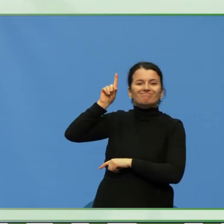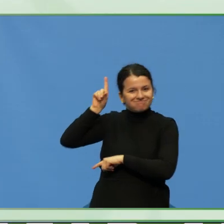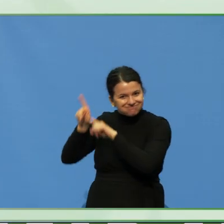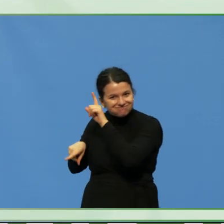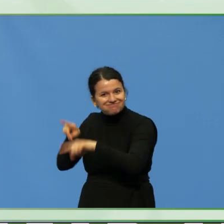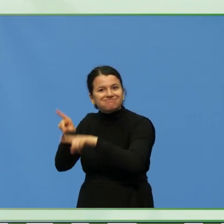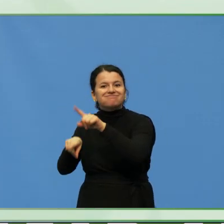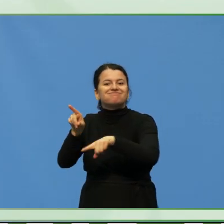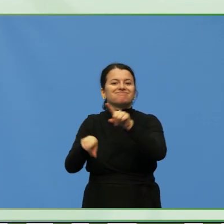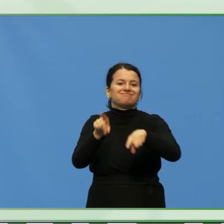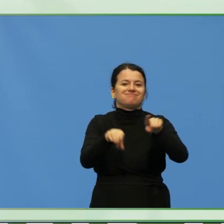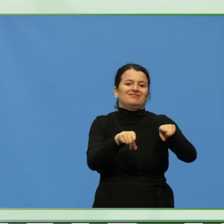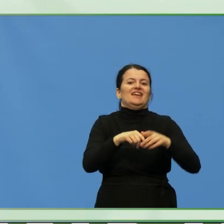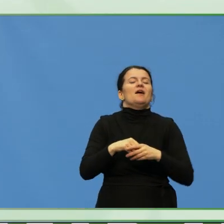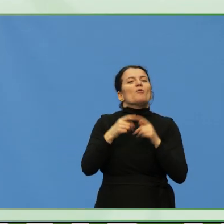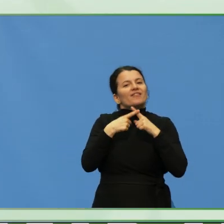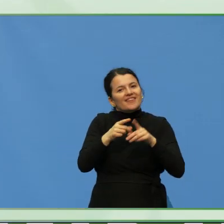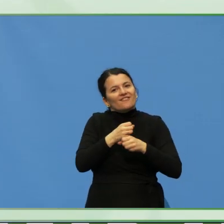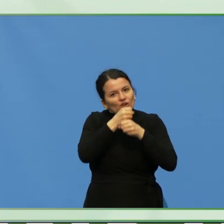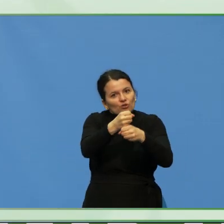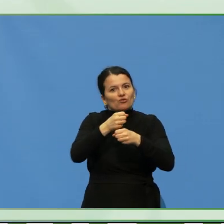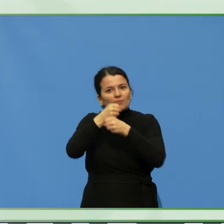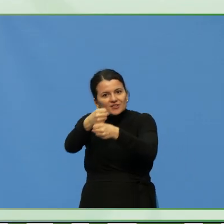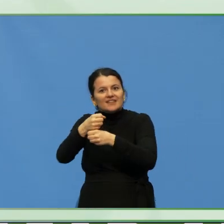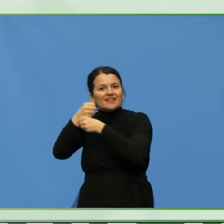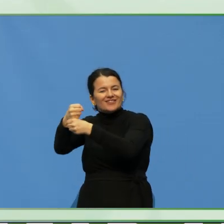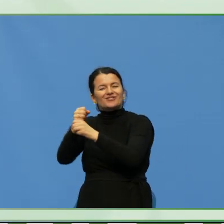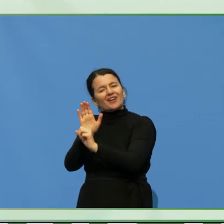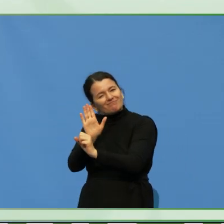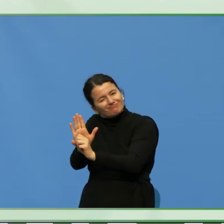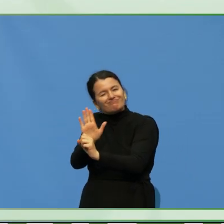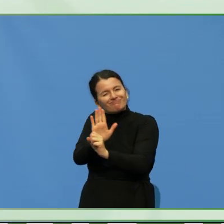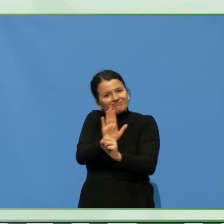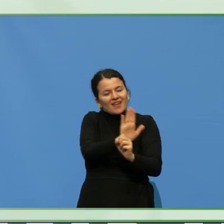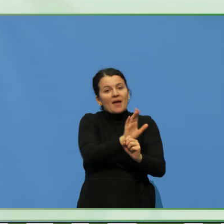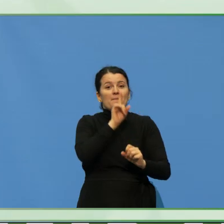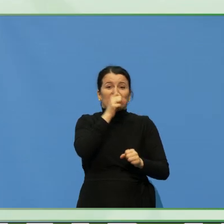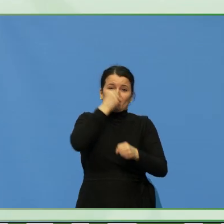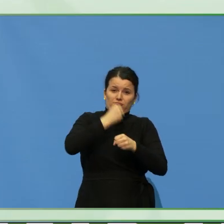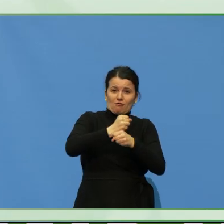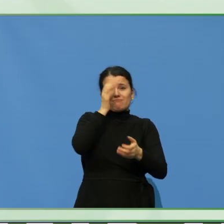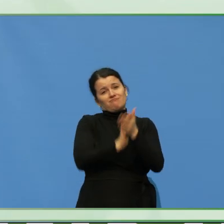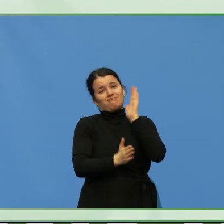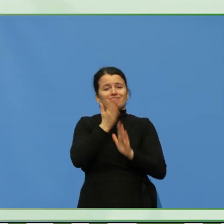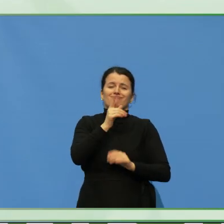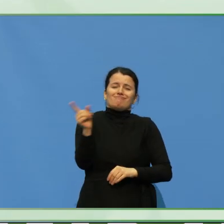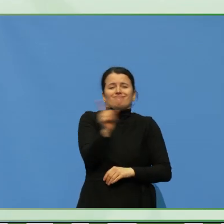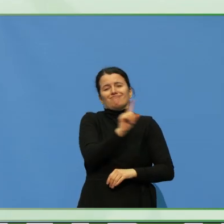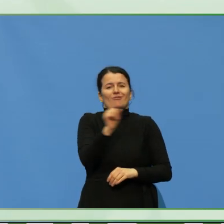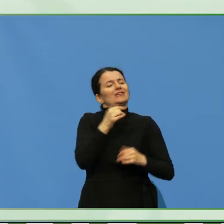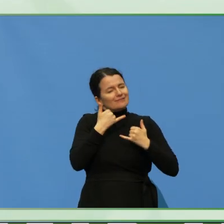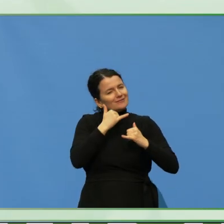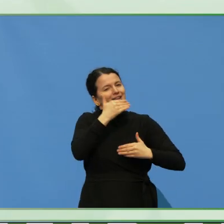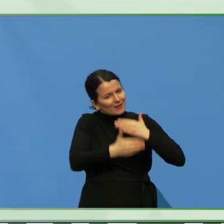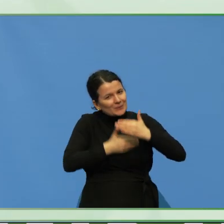However, I want to acknowledge, we've got to keep going. And so you'll see this work continuing to phase out. The